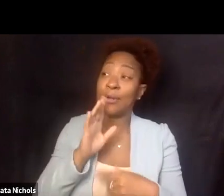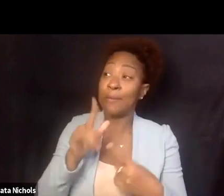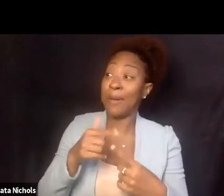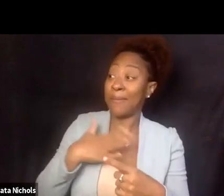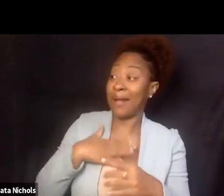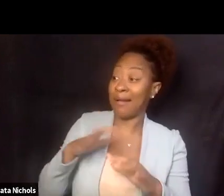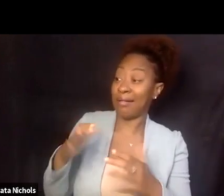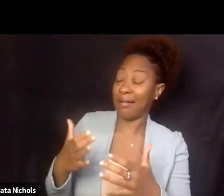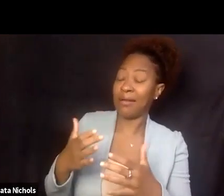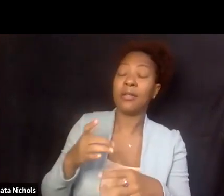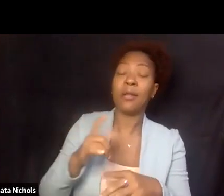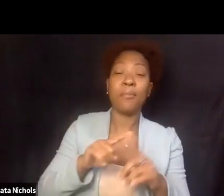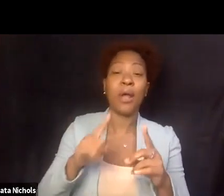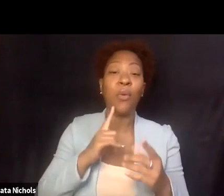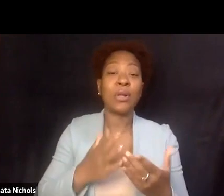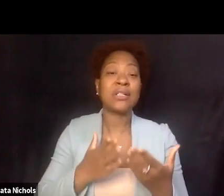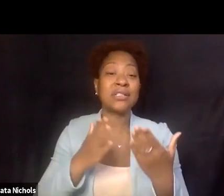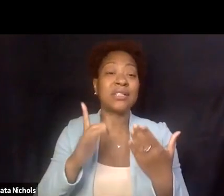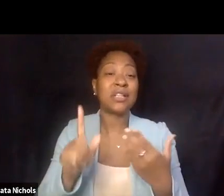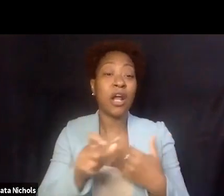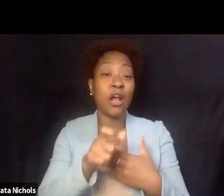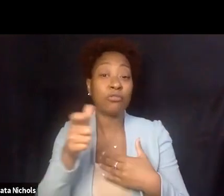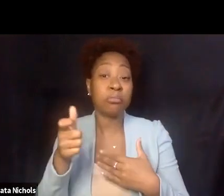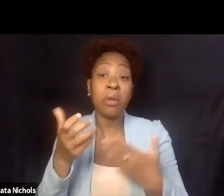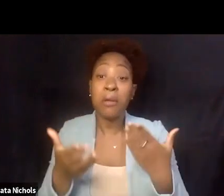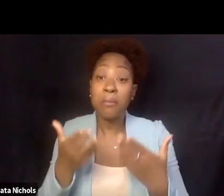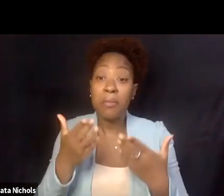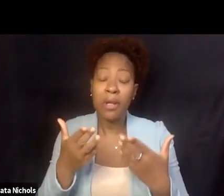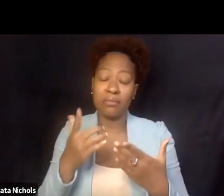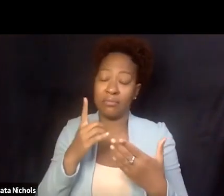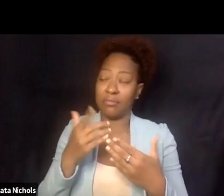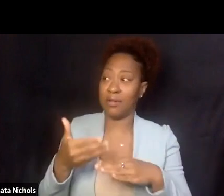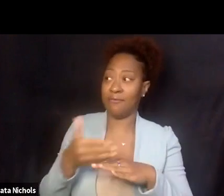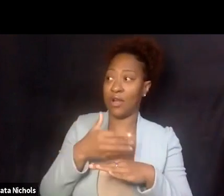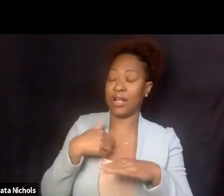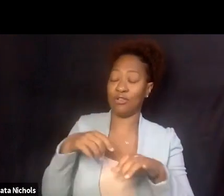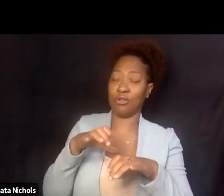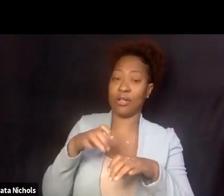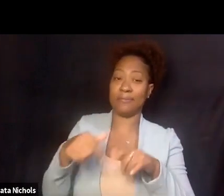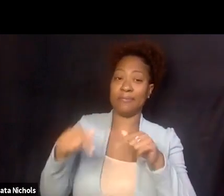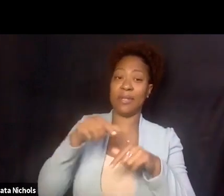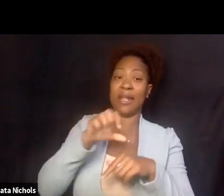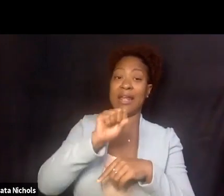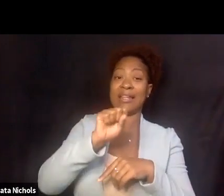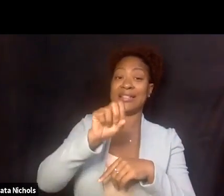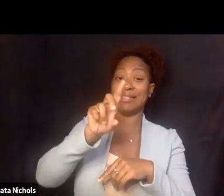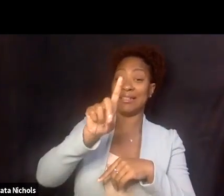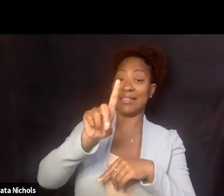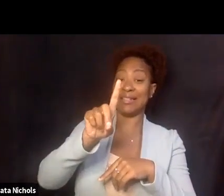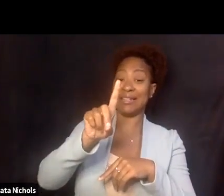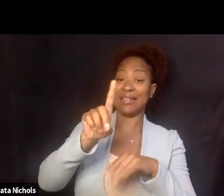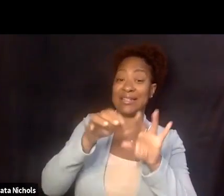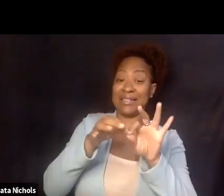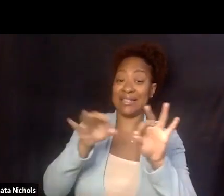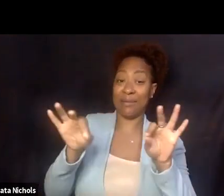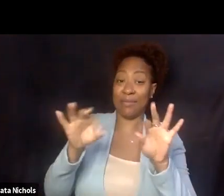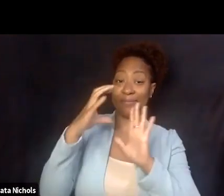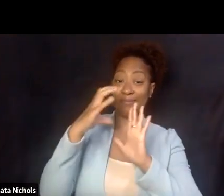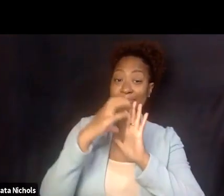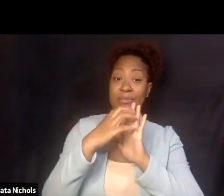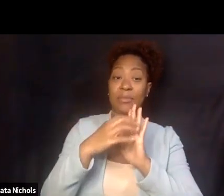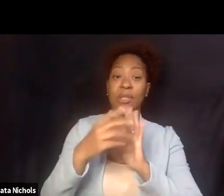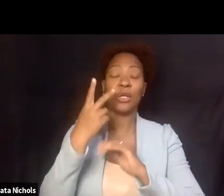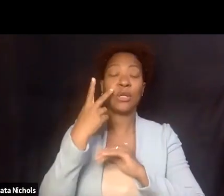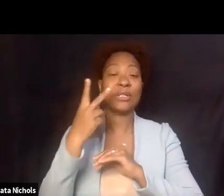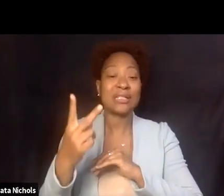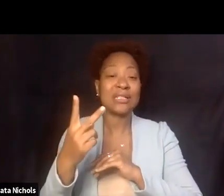to suggest an alternative, which may not work. Oh, sorry, before I do that, this is the SSD statement. In the SSD statement, you also see some interest